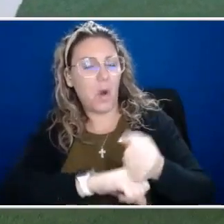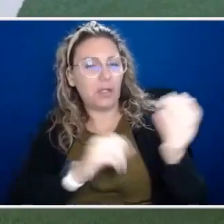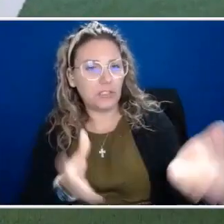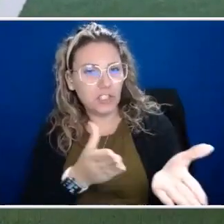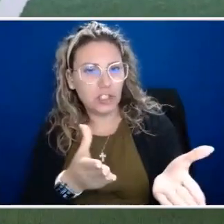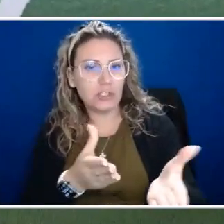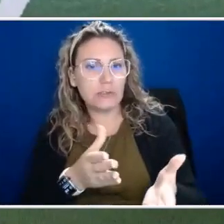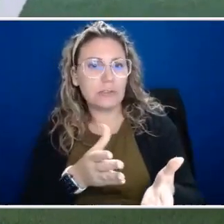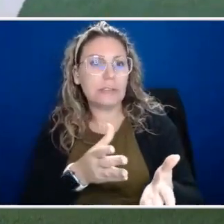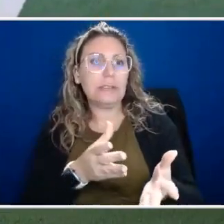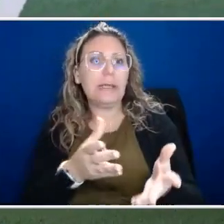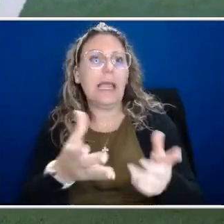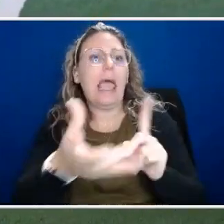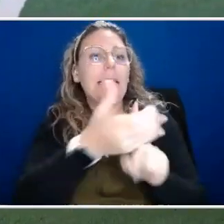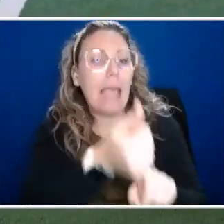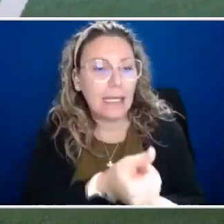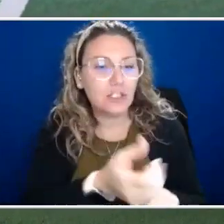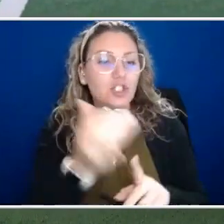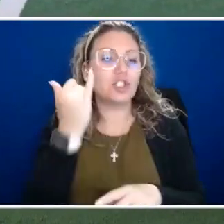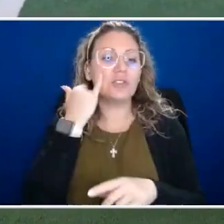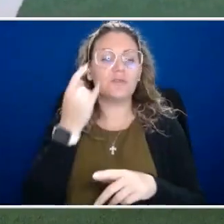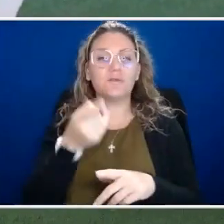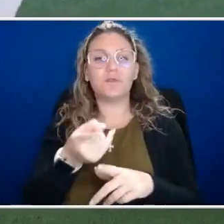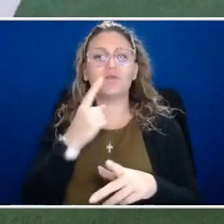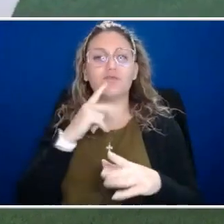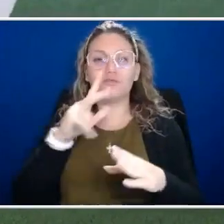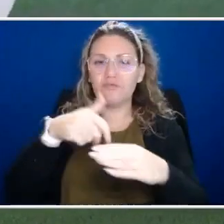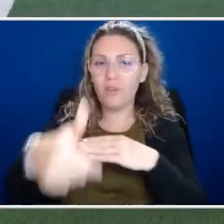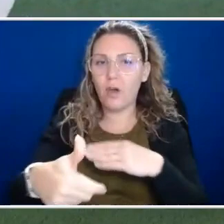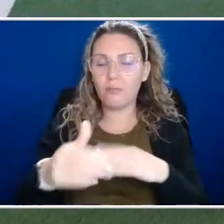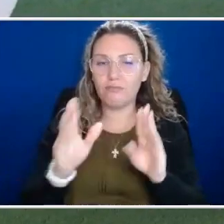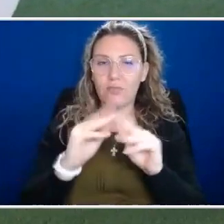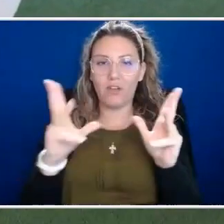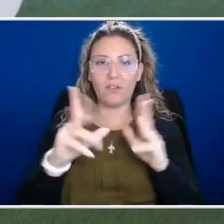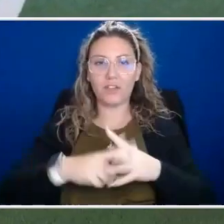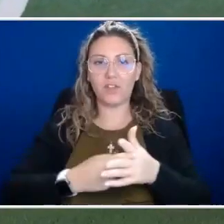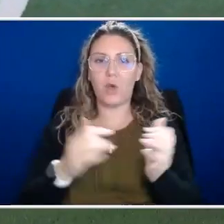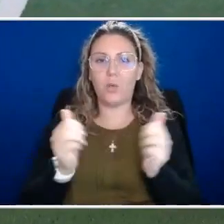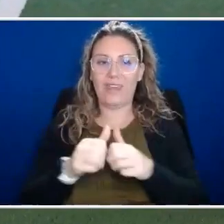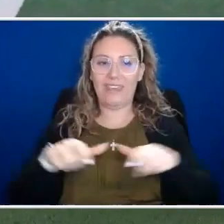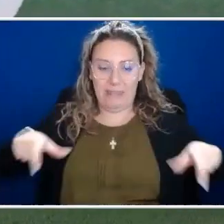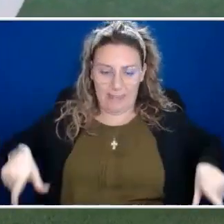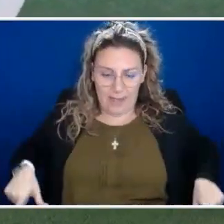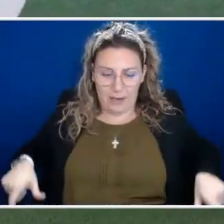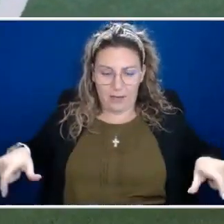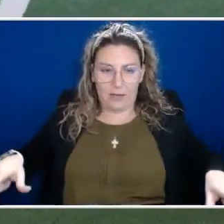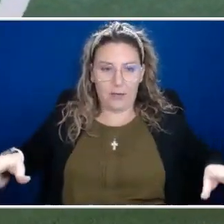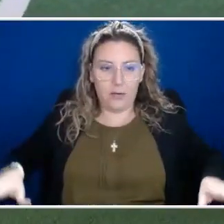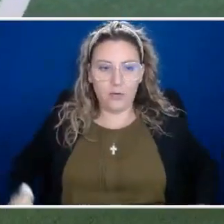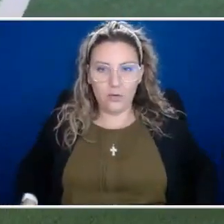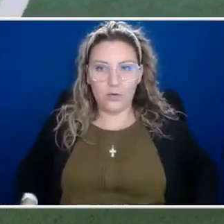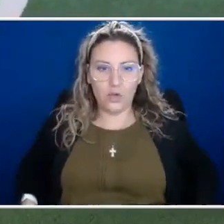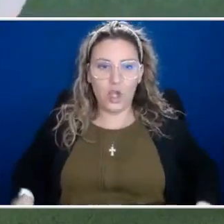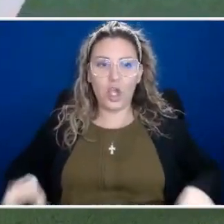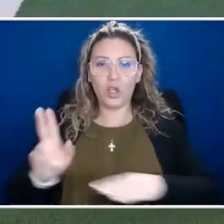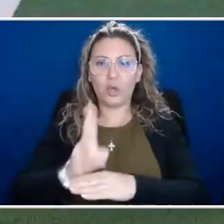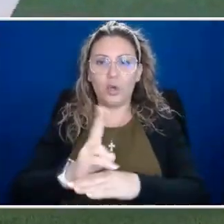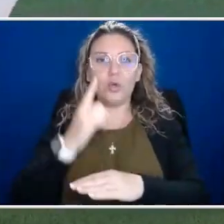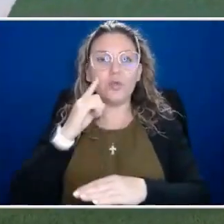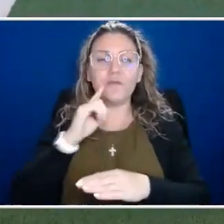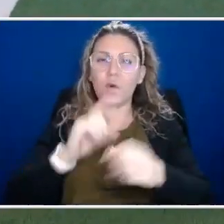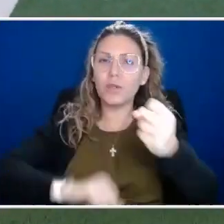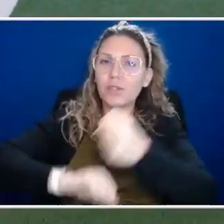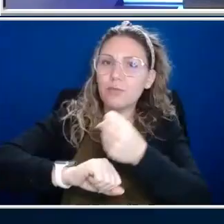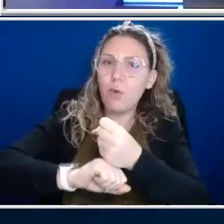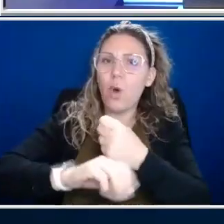bit. Obviously start with those arm rests, use them for support, and just work with what you can.